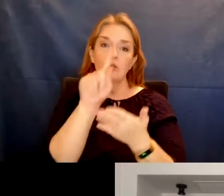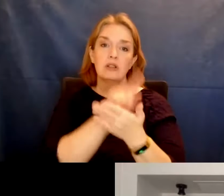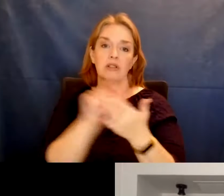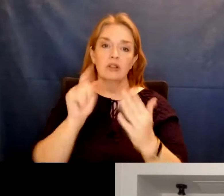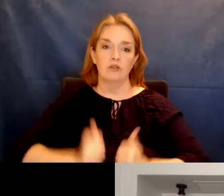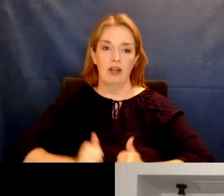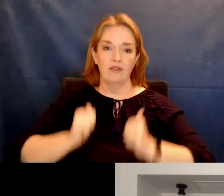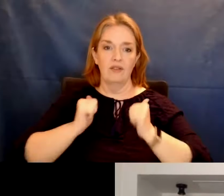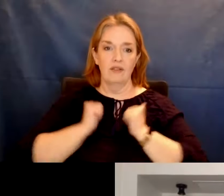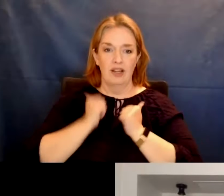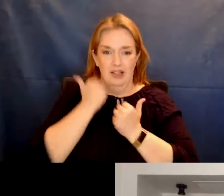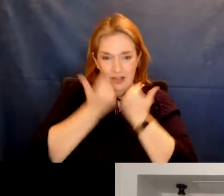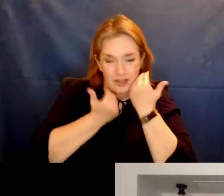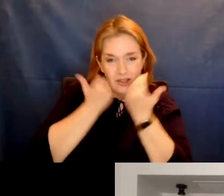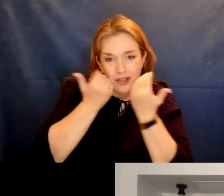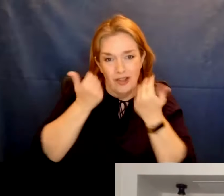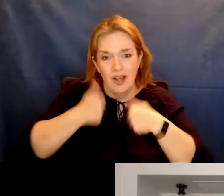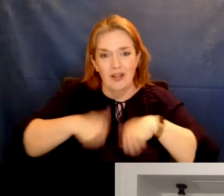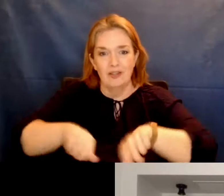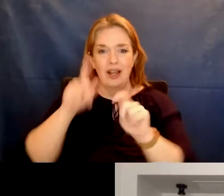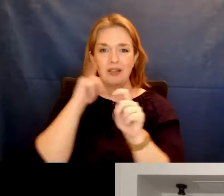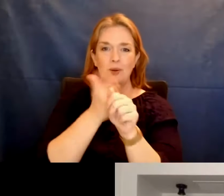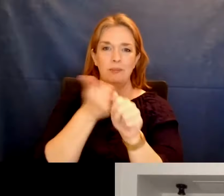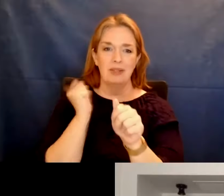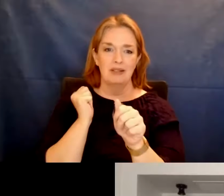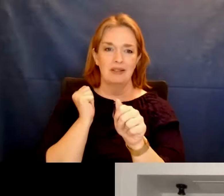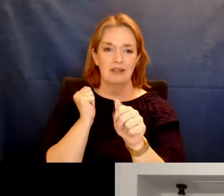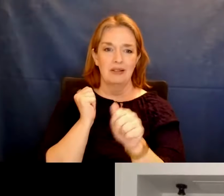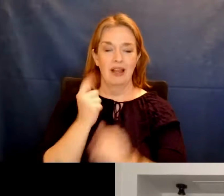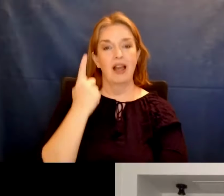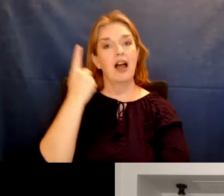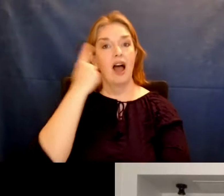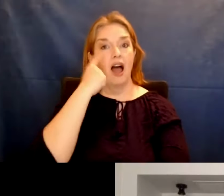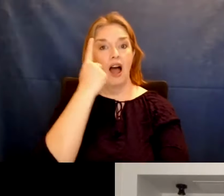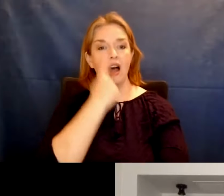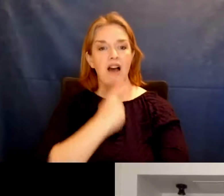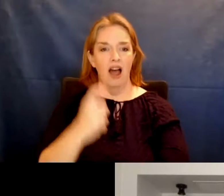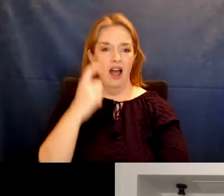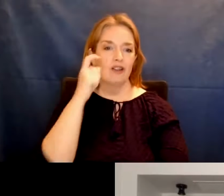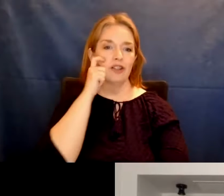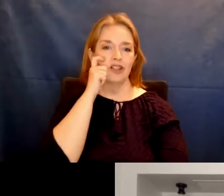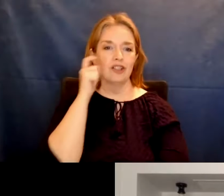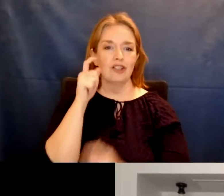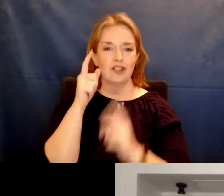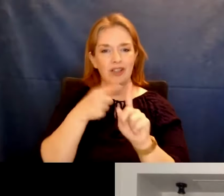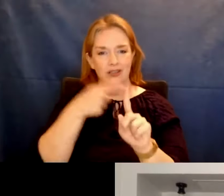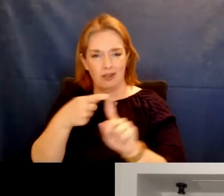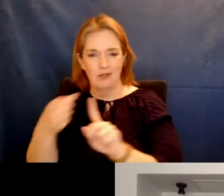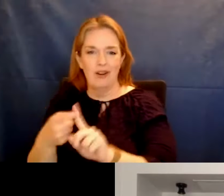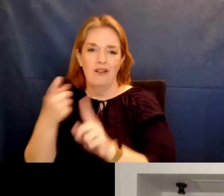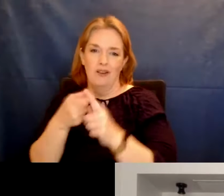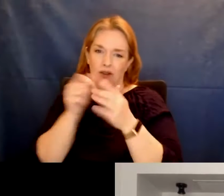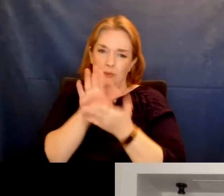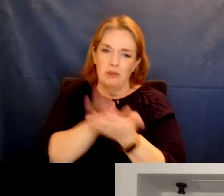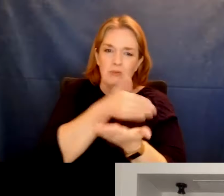reviving shy treads far trying abstain. I read fly cheeks deriving by spreads for pride